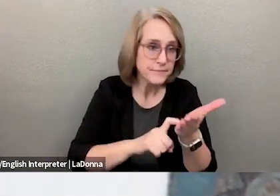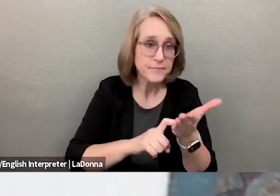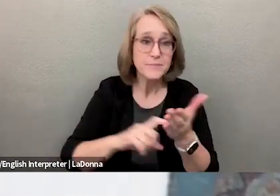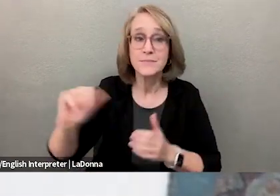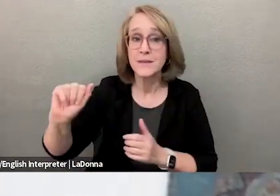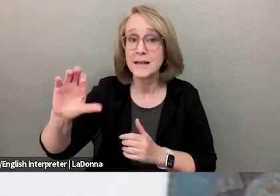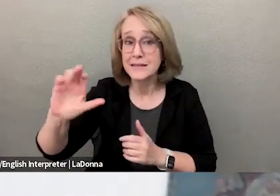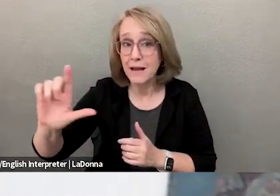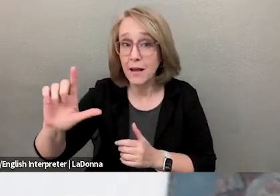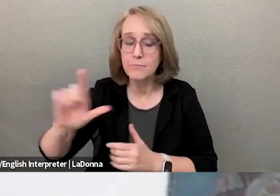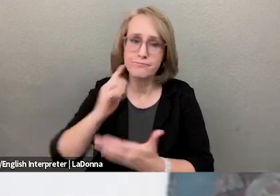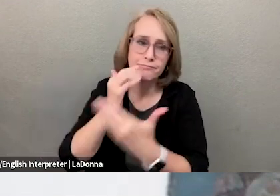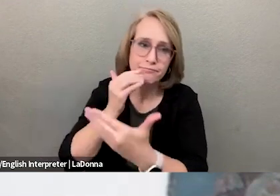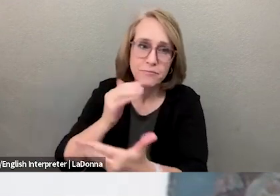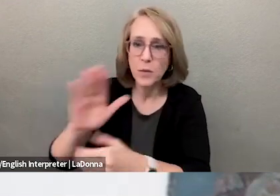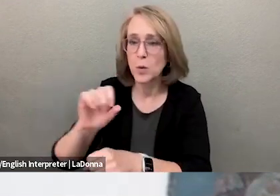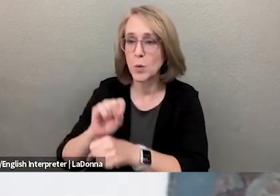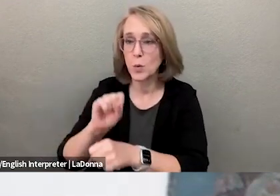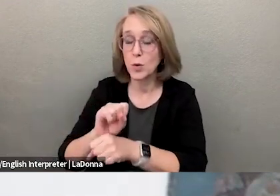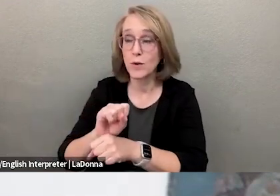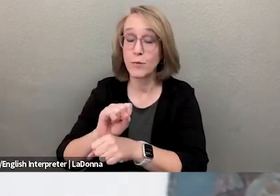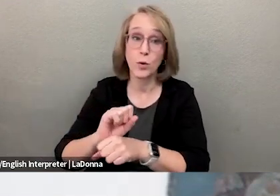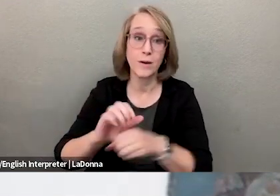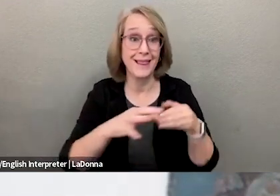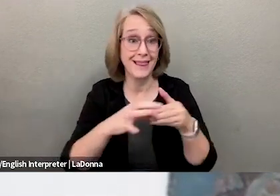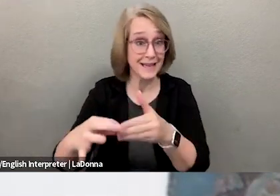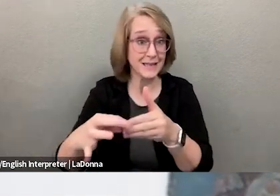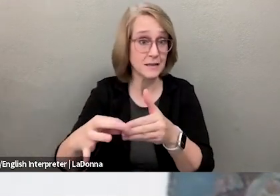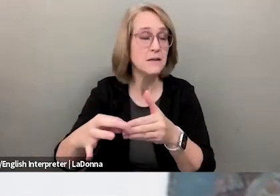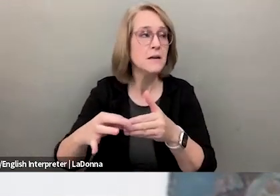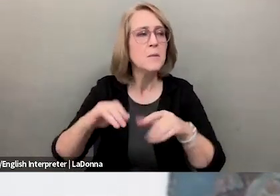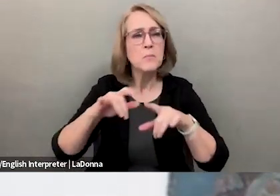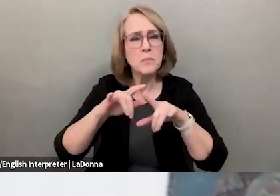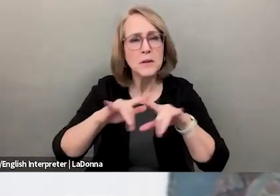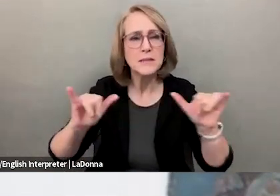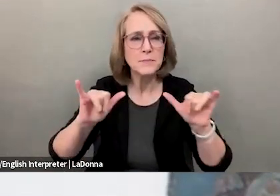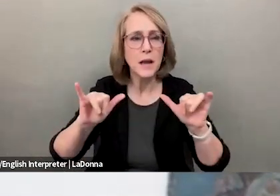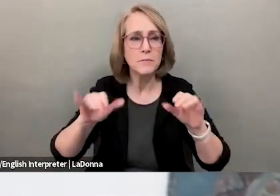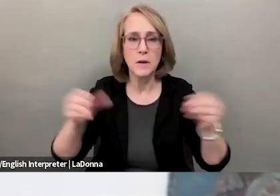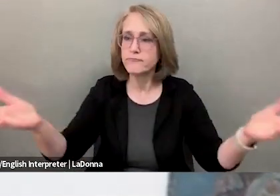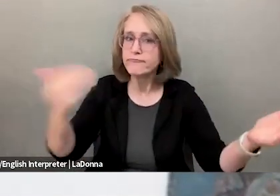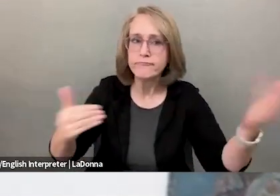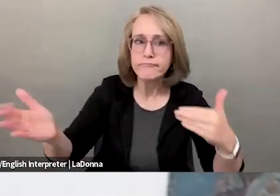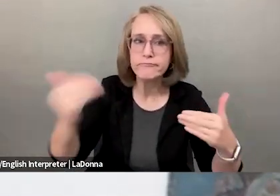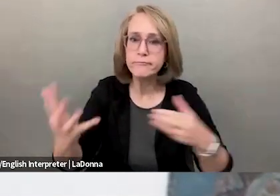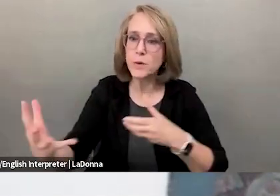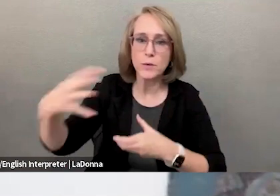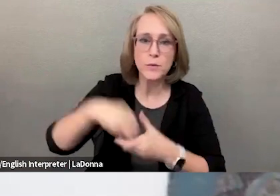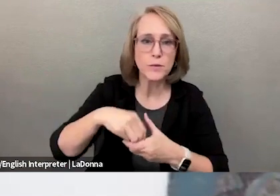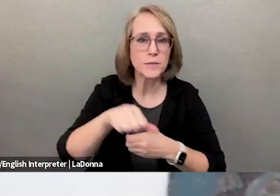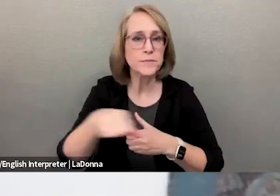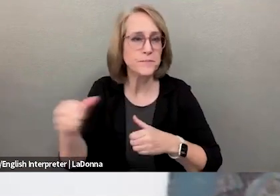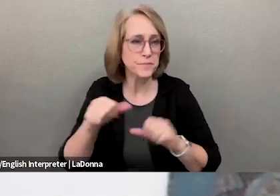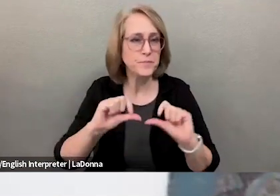ACL's work in not only holding it together, but in casting the net far and wide,